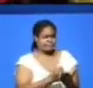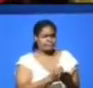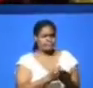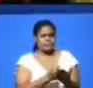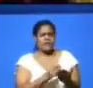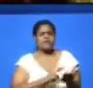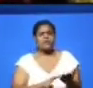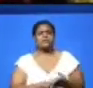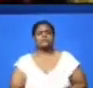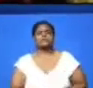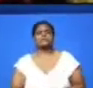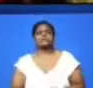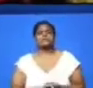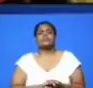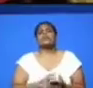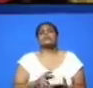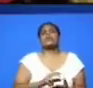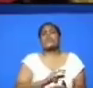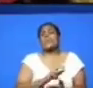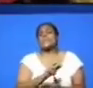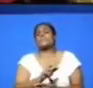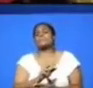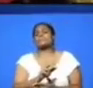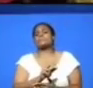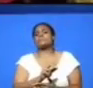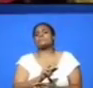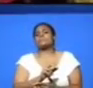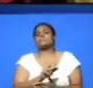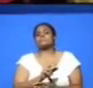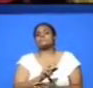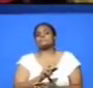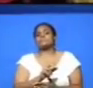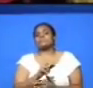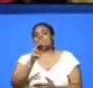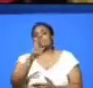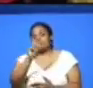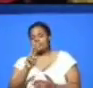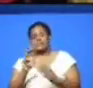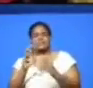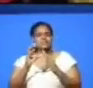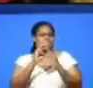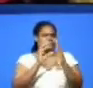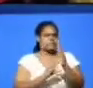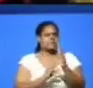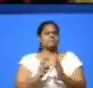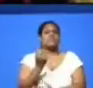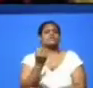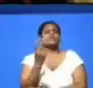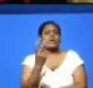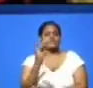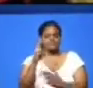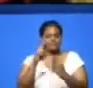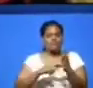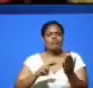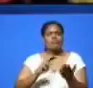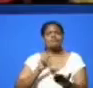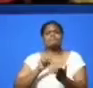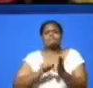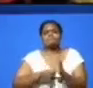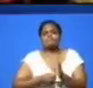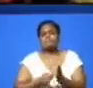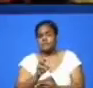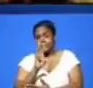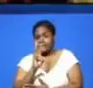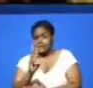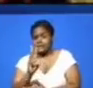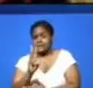me over to Revelation 12. I'm going to read verse 6 for you, but to help